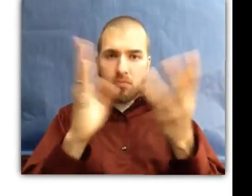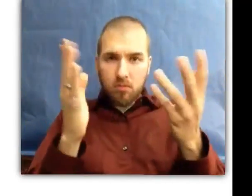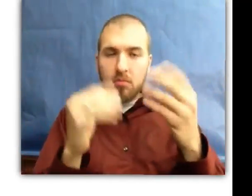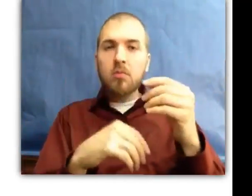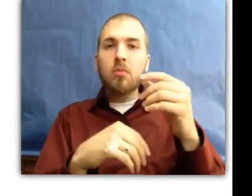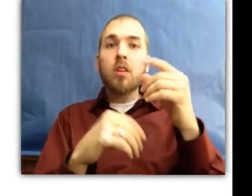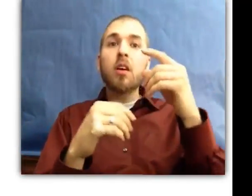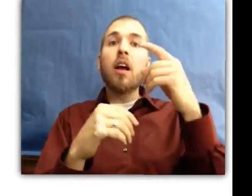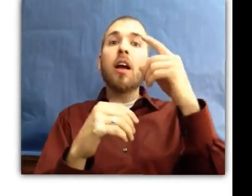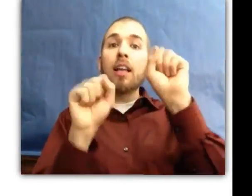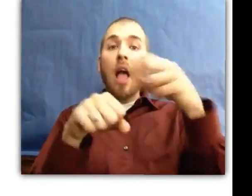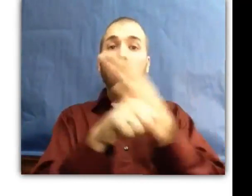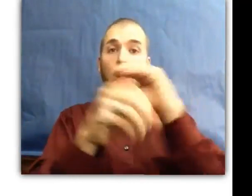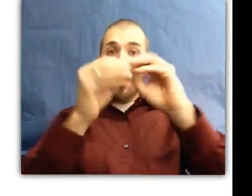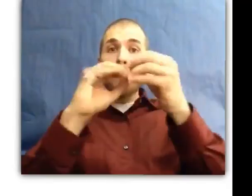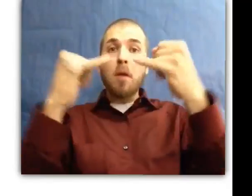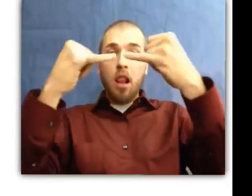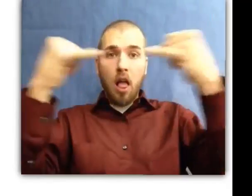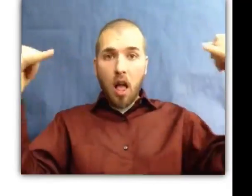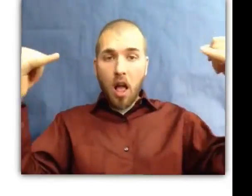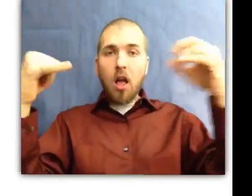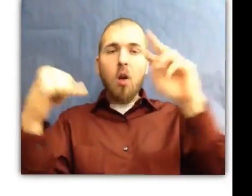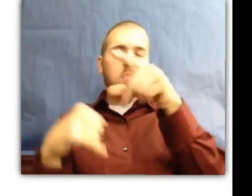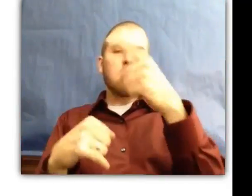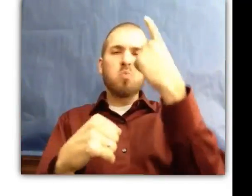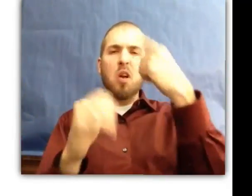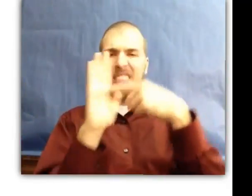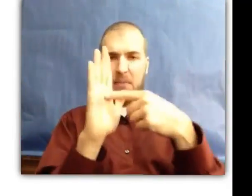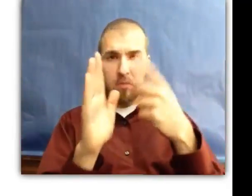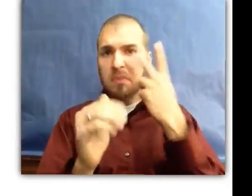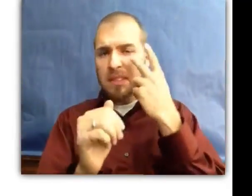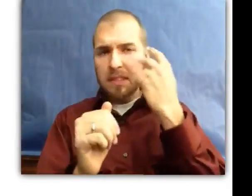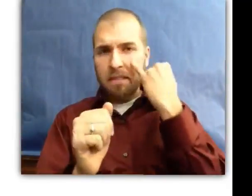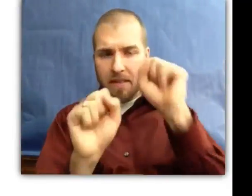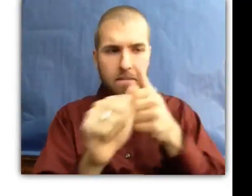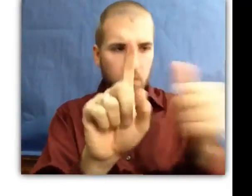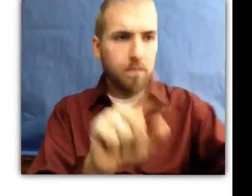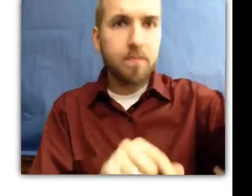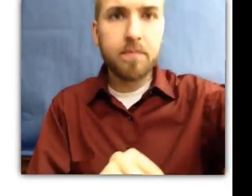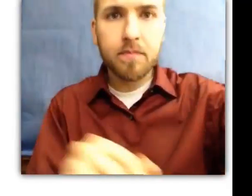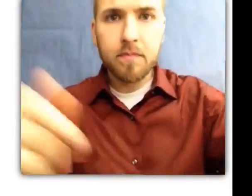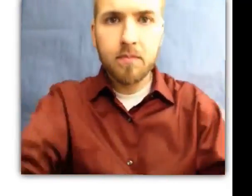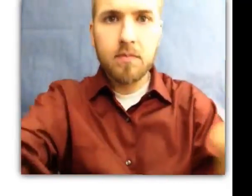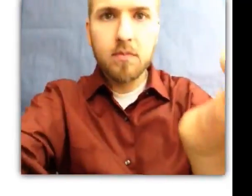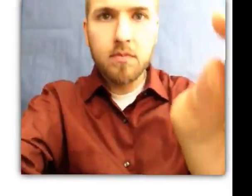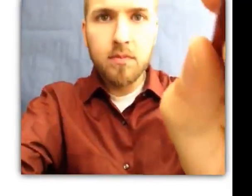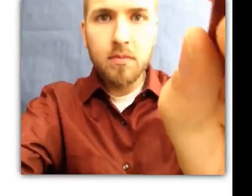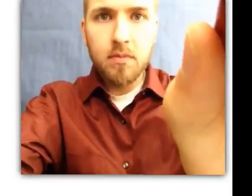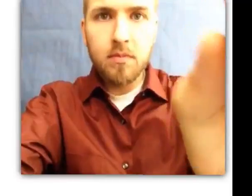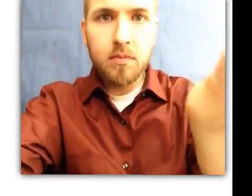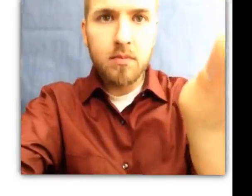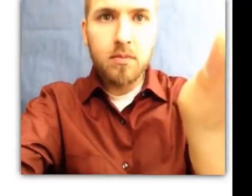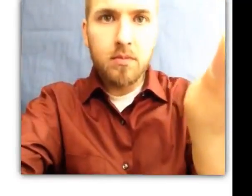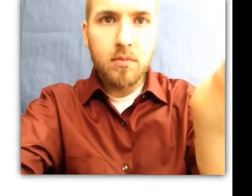We'll have to list out the multiples of these 8 and 6 until we find the number that's common for both of those.